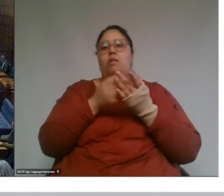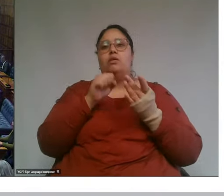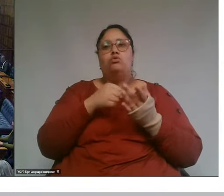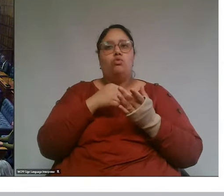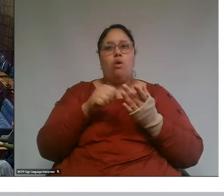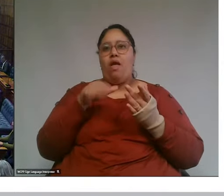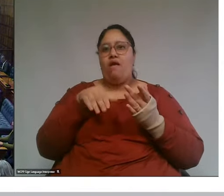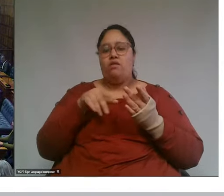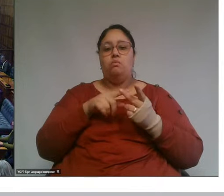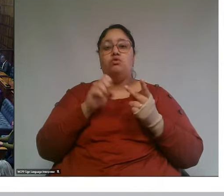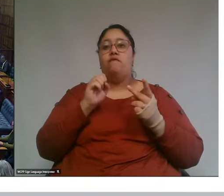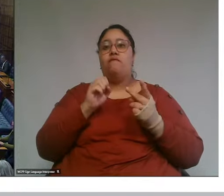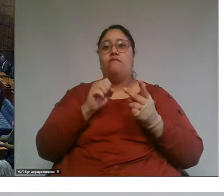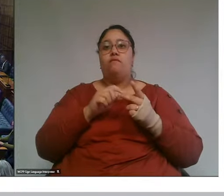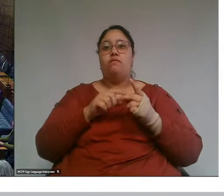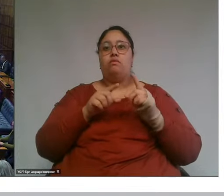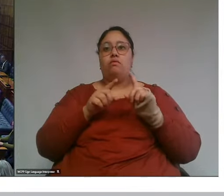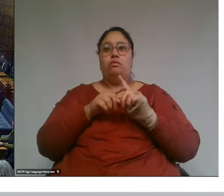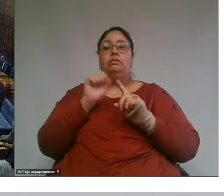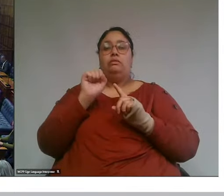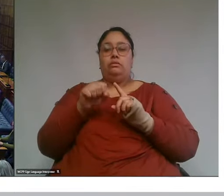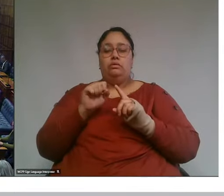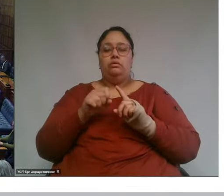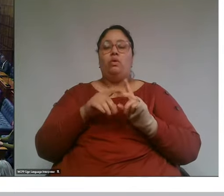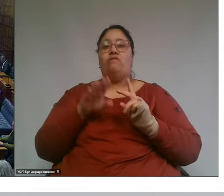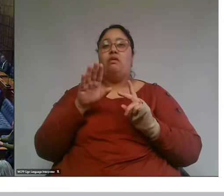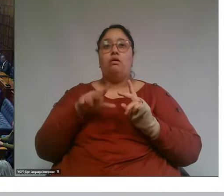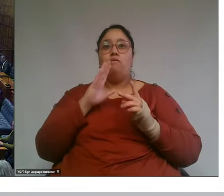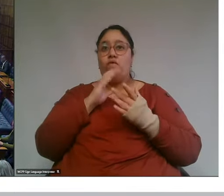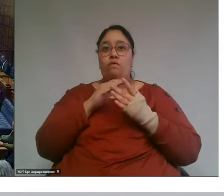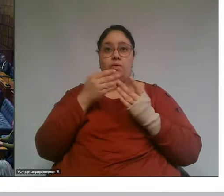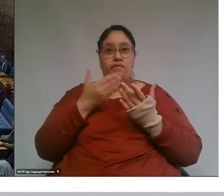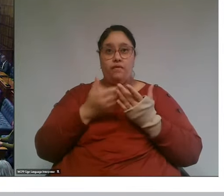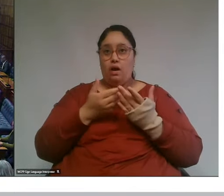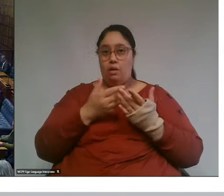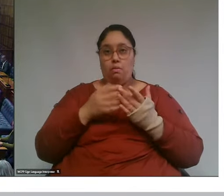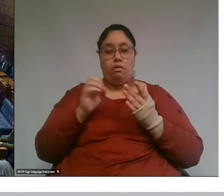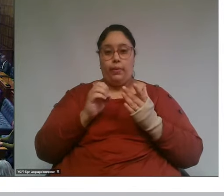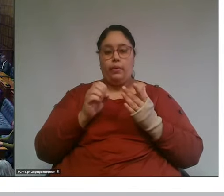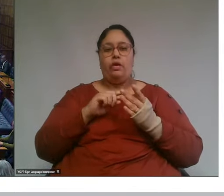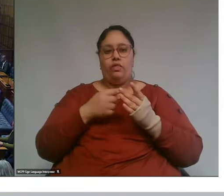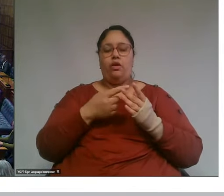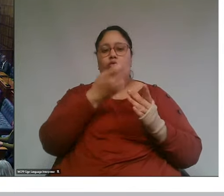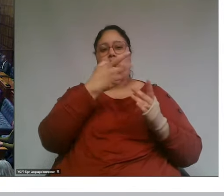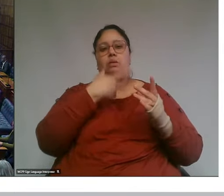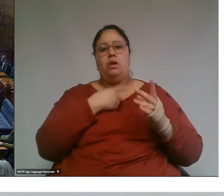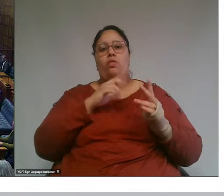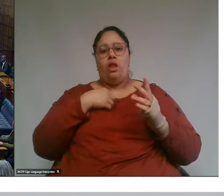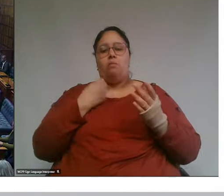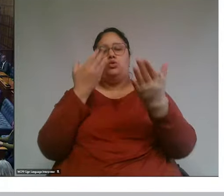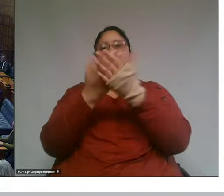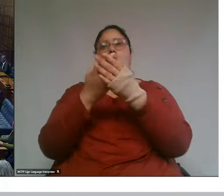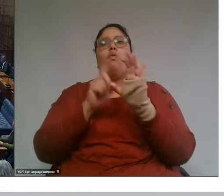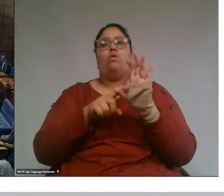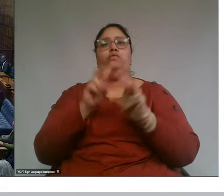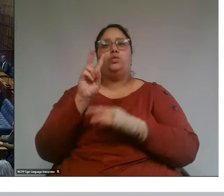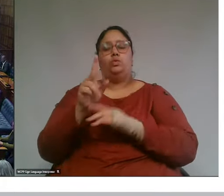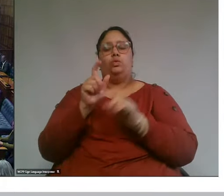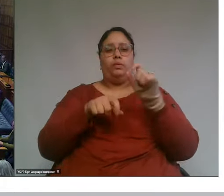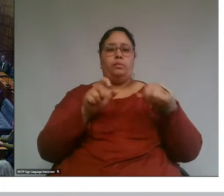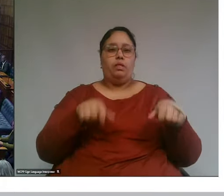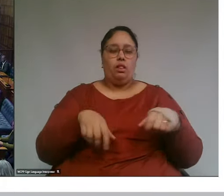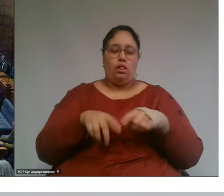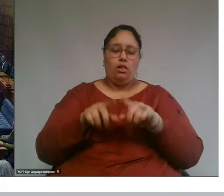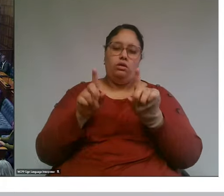talk about development permitting we don't only mean build plan approvals we talk about from the time the land is identified to it been